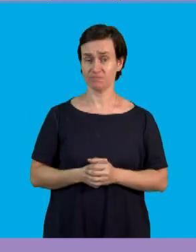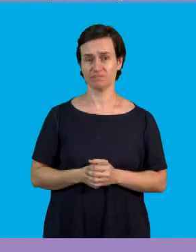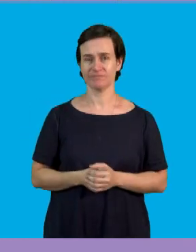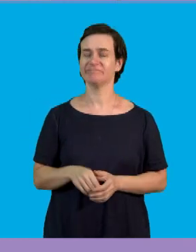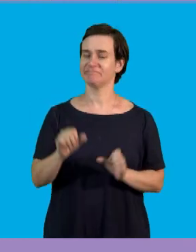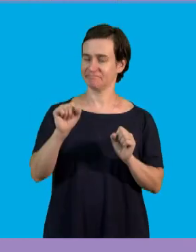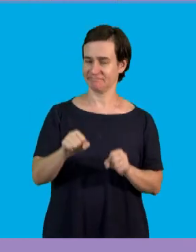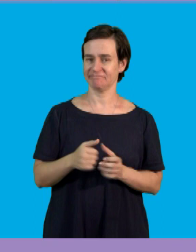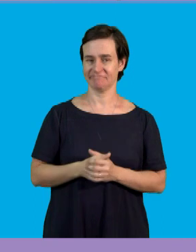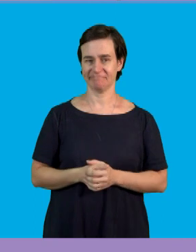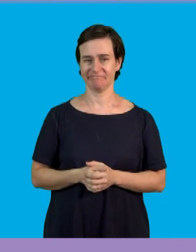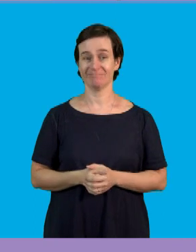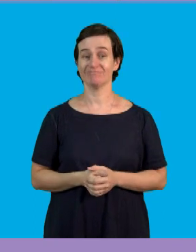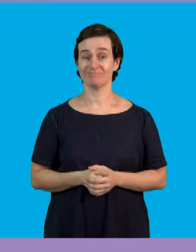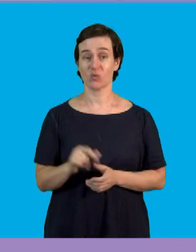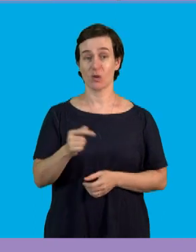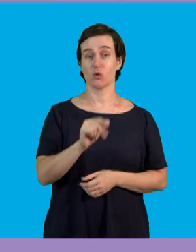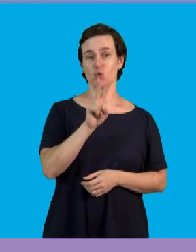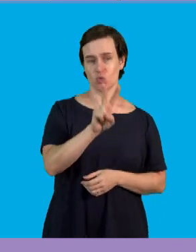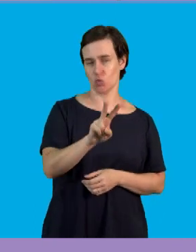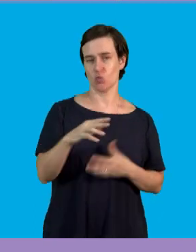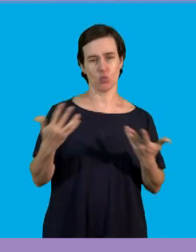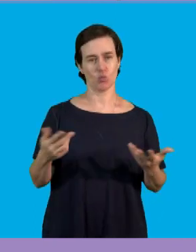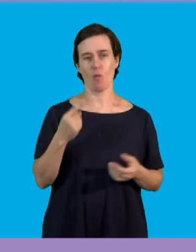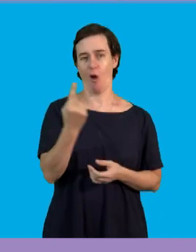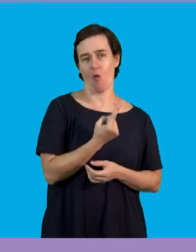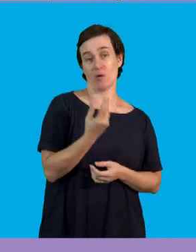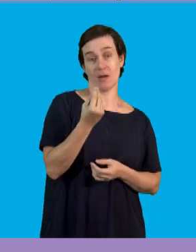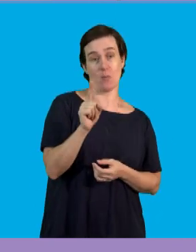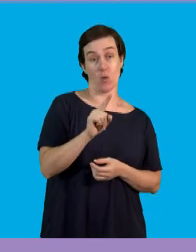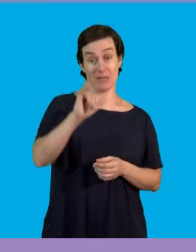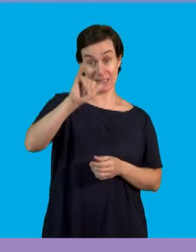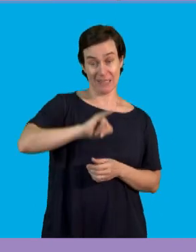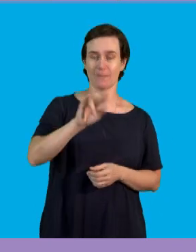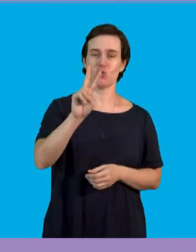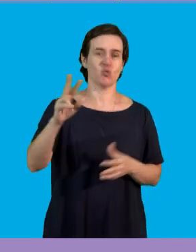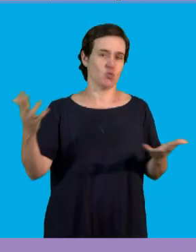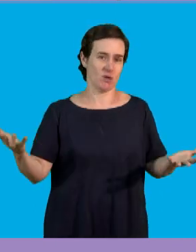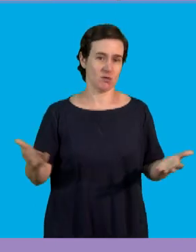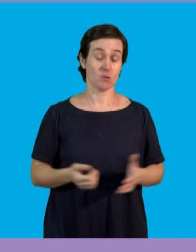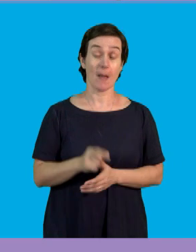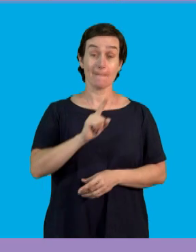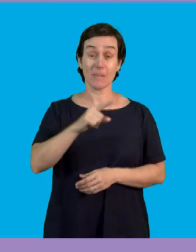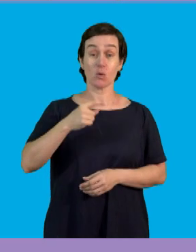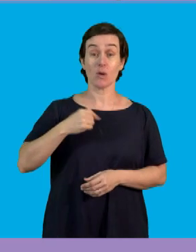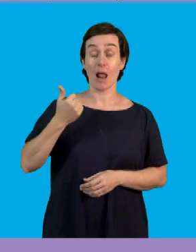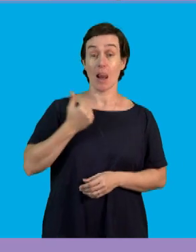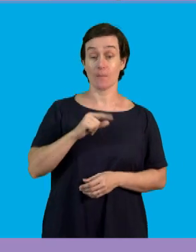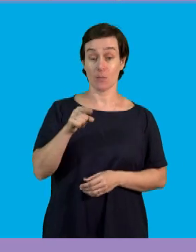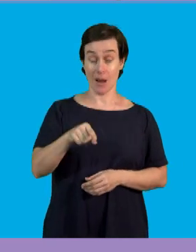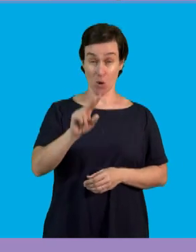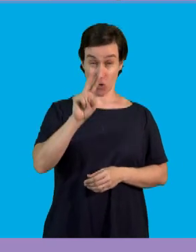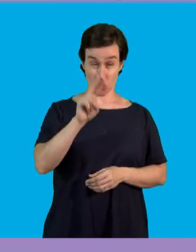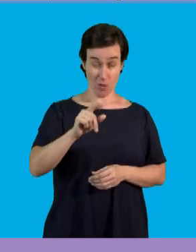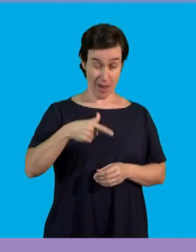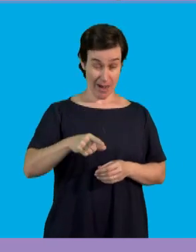common ones yet? Yes, the common ones are just the 2. But remember, we are looking